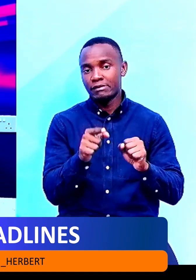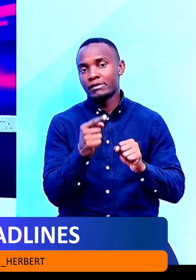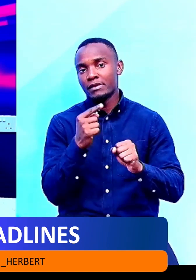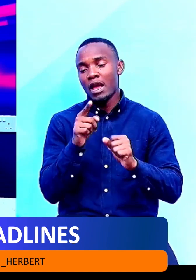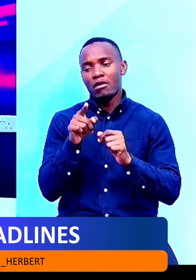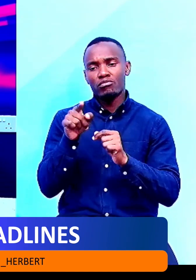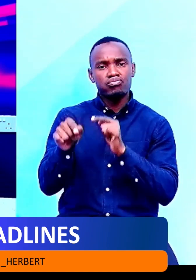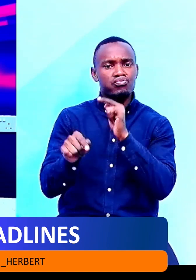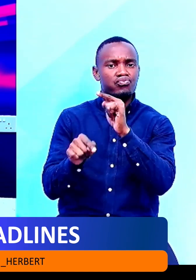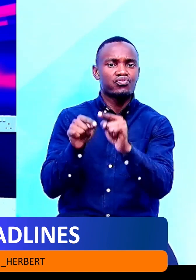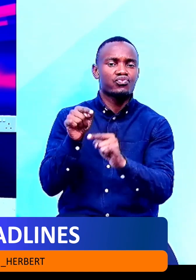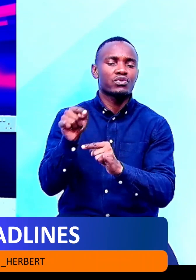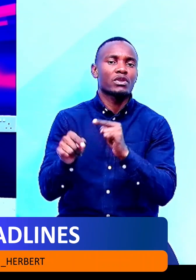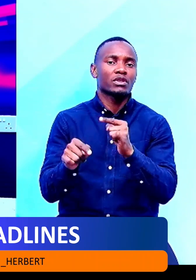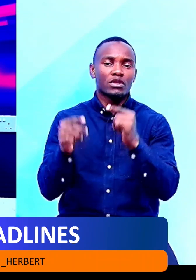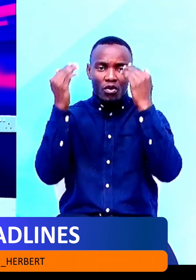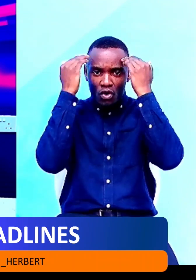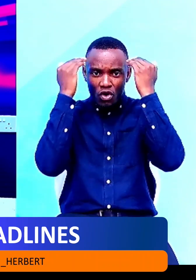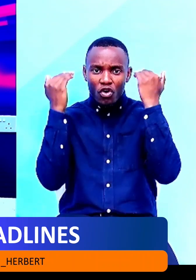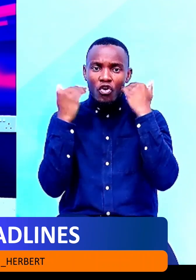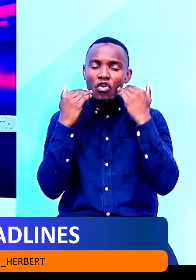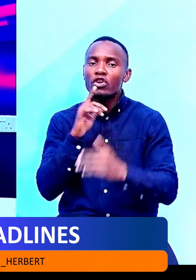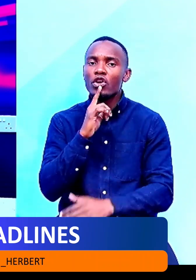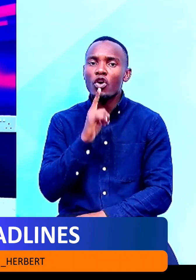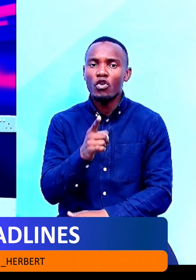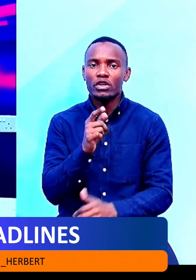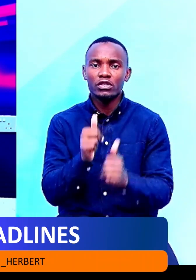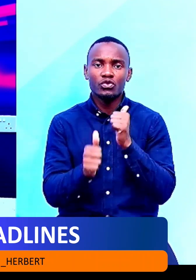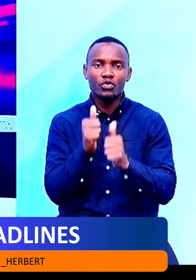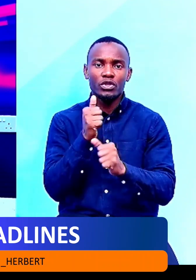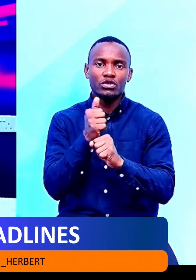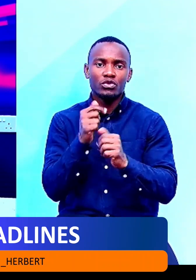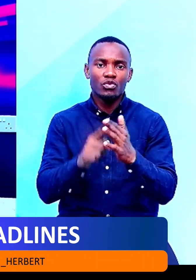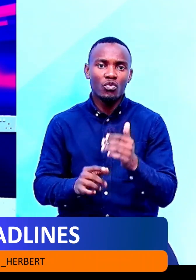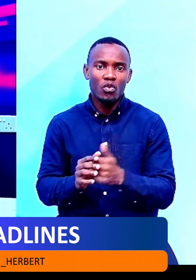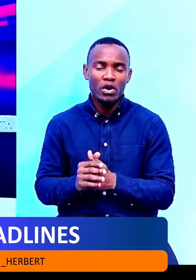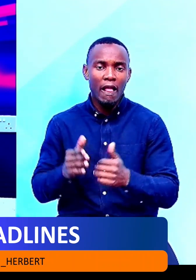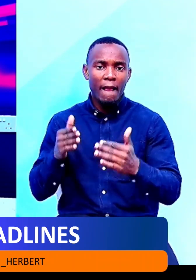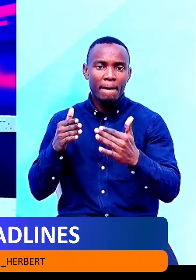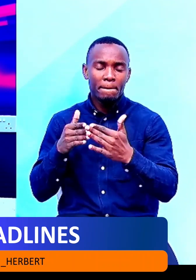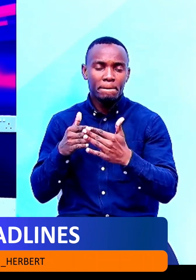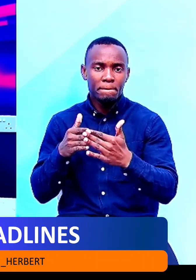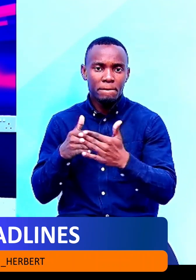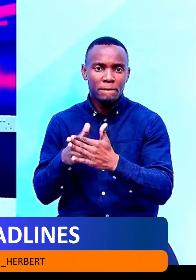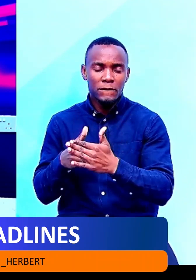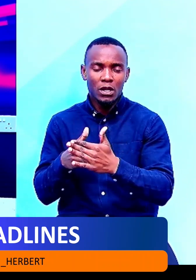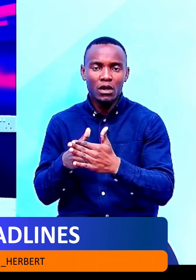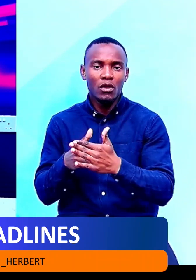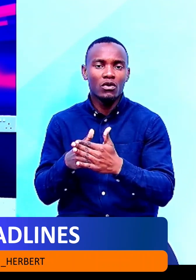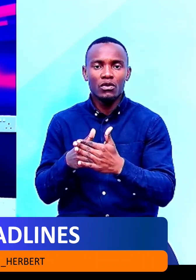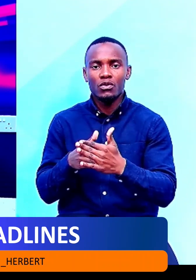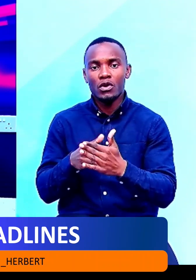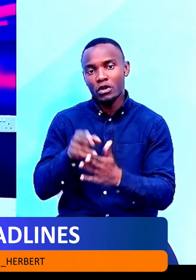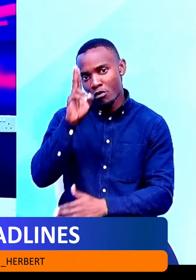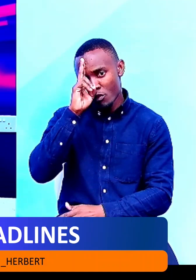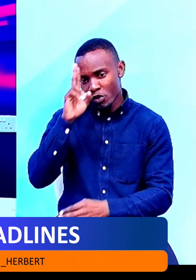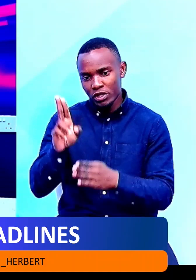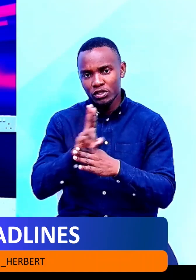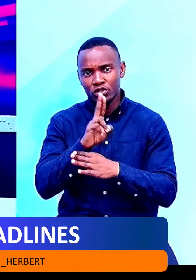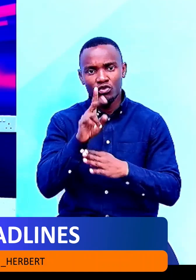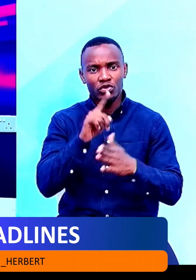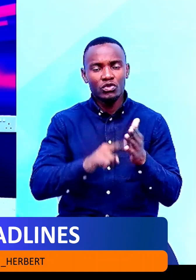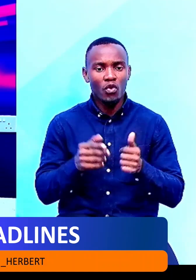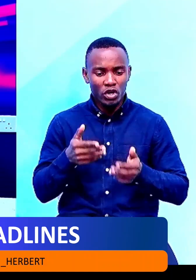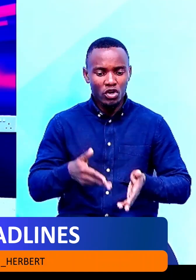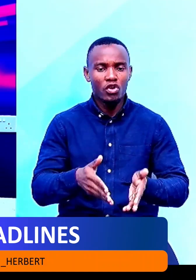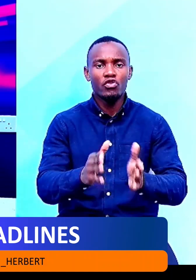criticized court orders halting police use of roadblocks. And President William Ruto